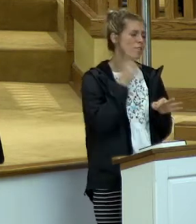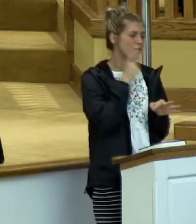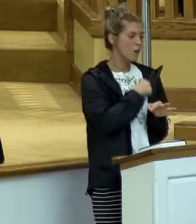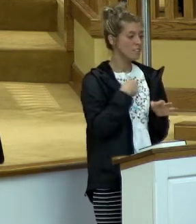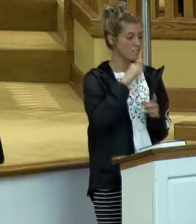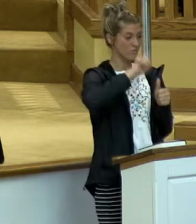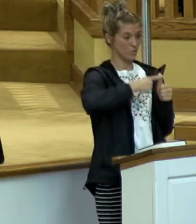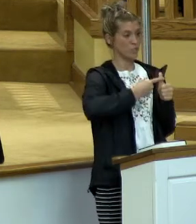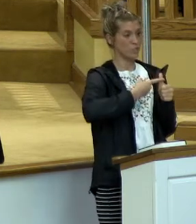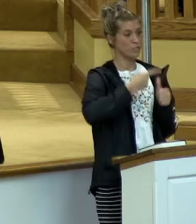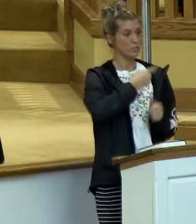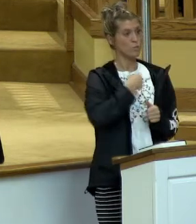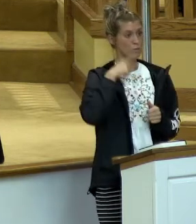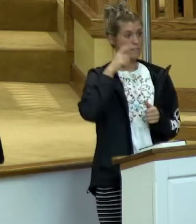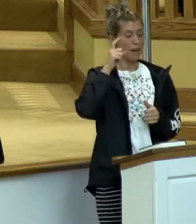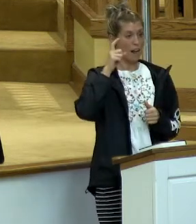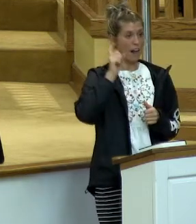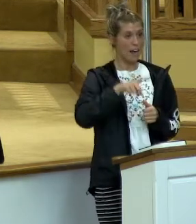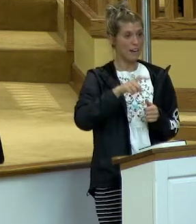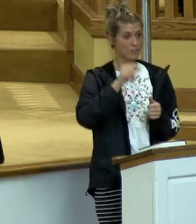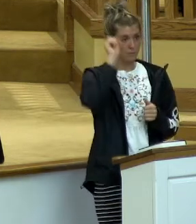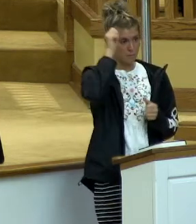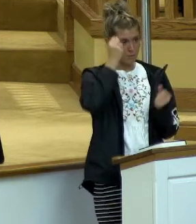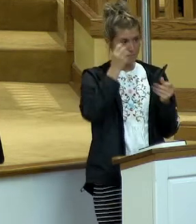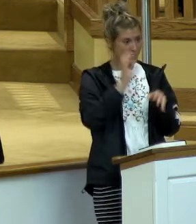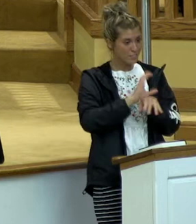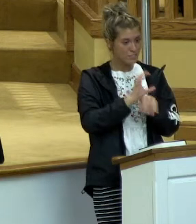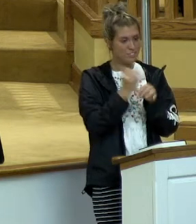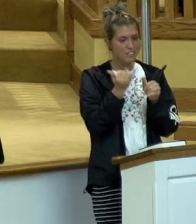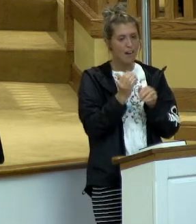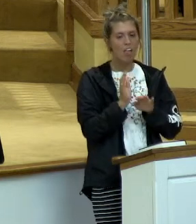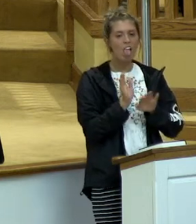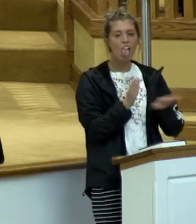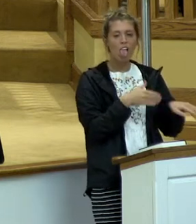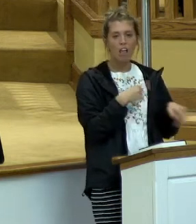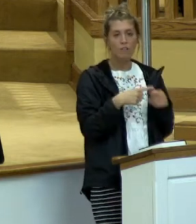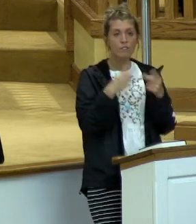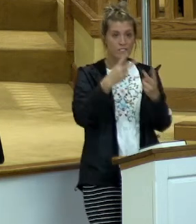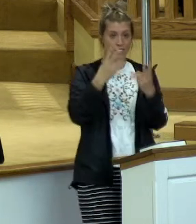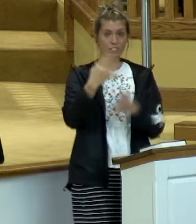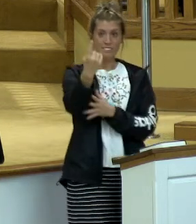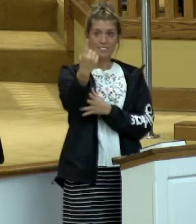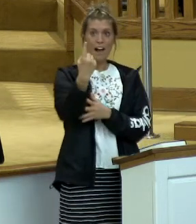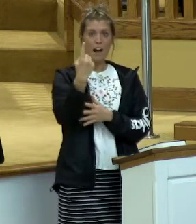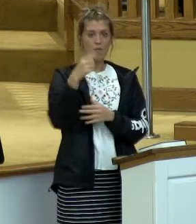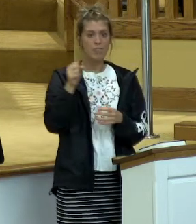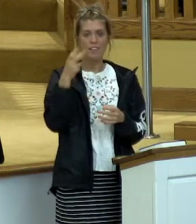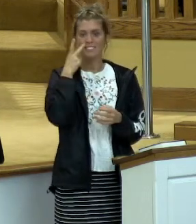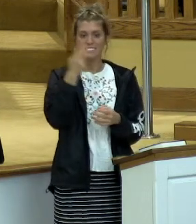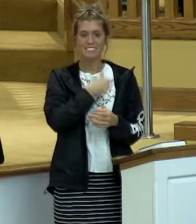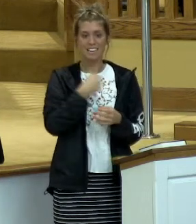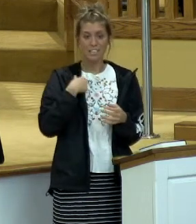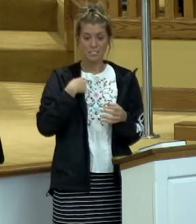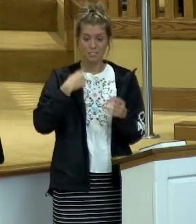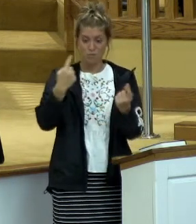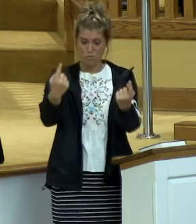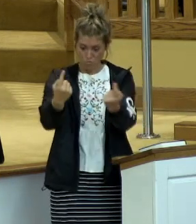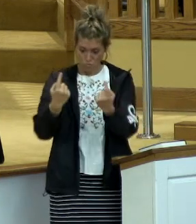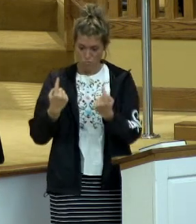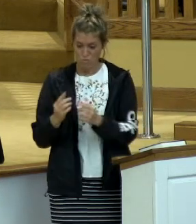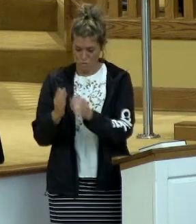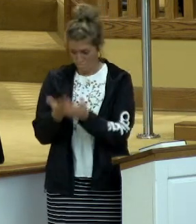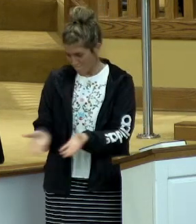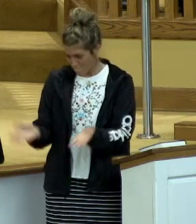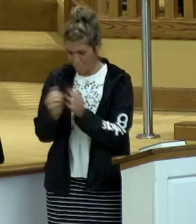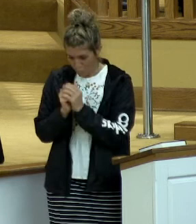us. First of all, we have to remember that not many churches do that anymore nowadays. And so when visitors come, they see us doing that and